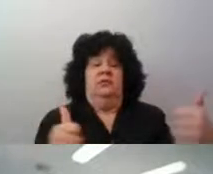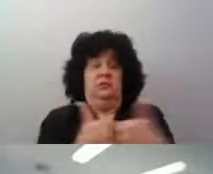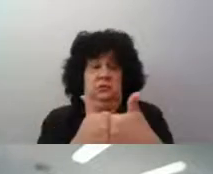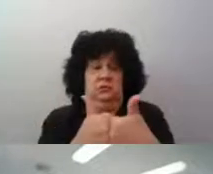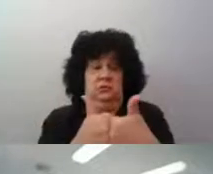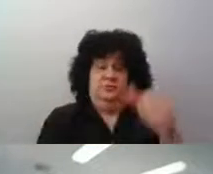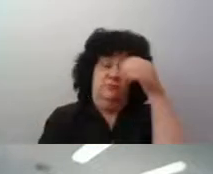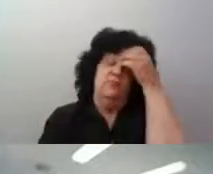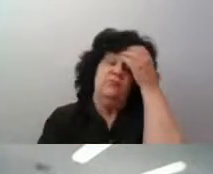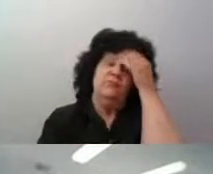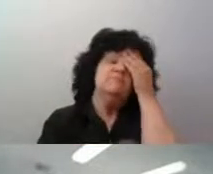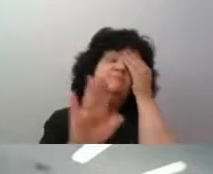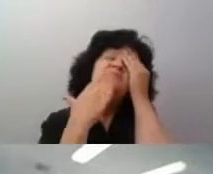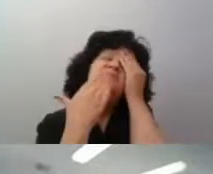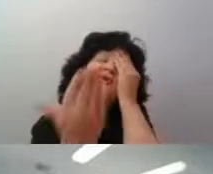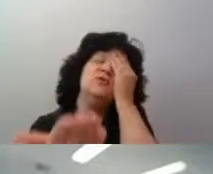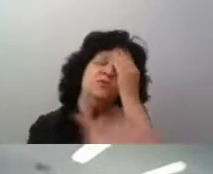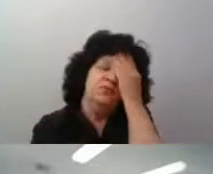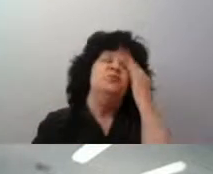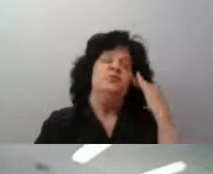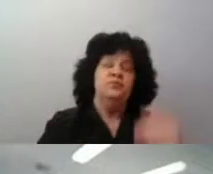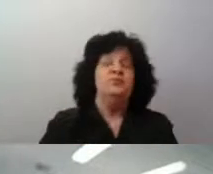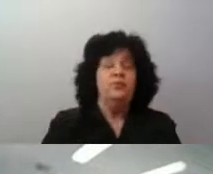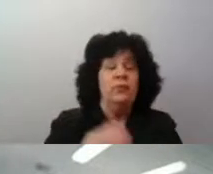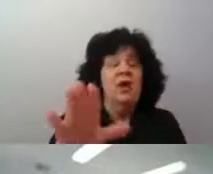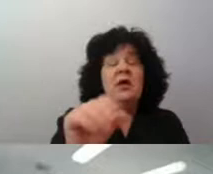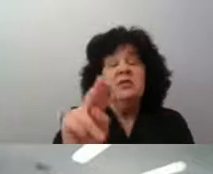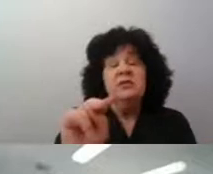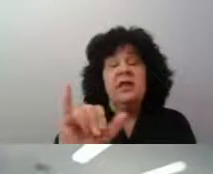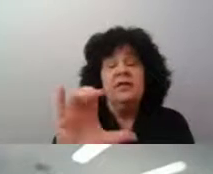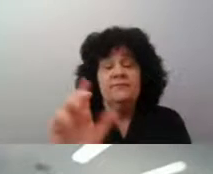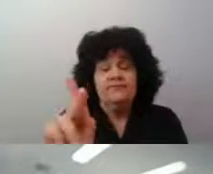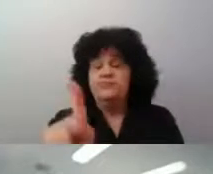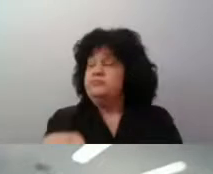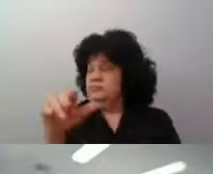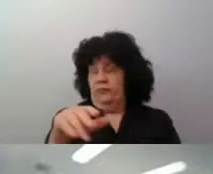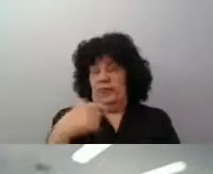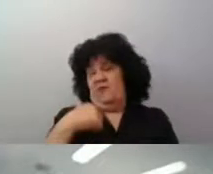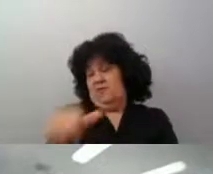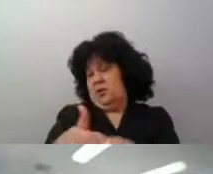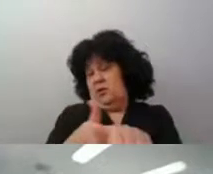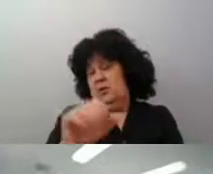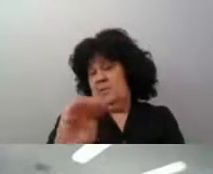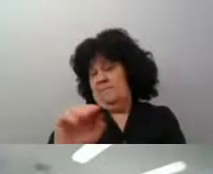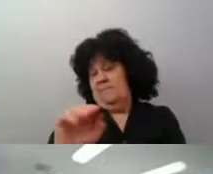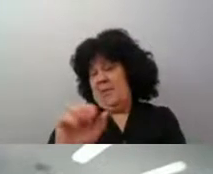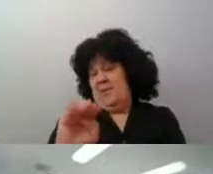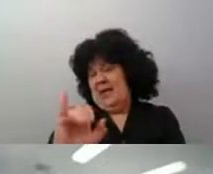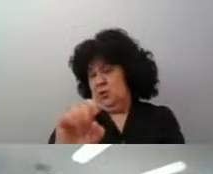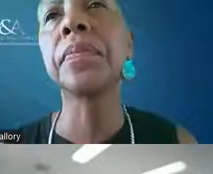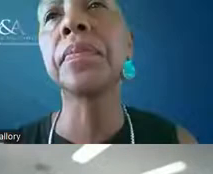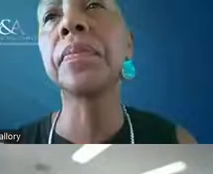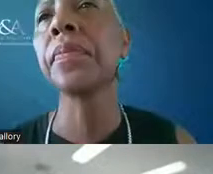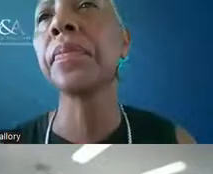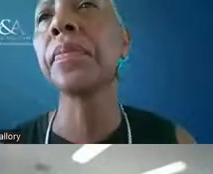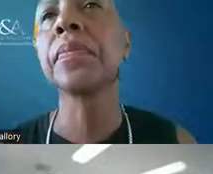Okay, thank you. And Nick, just to follow up on Mamie's question, do you see trends in the